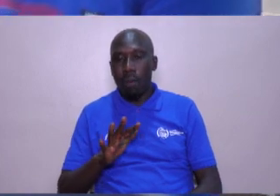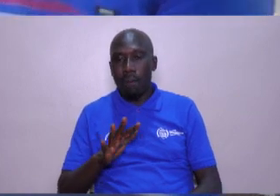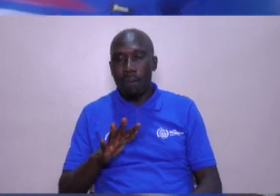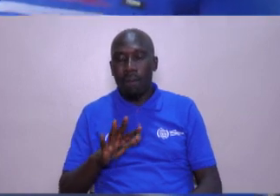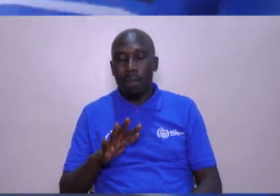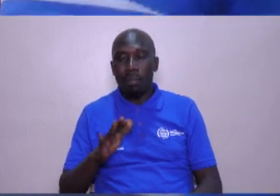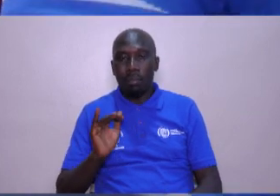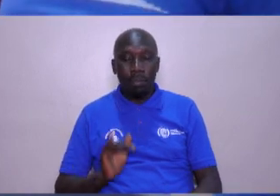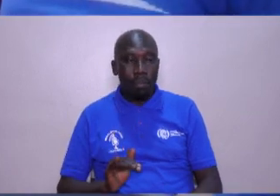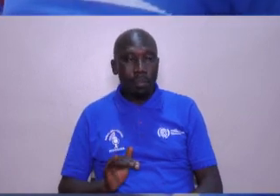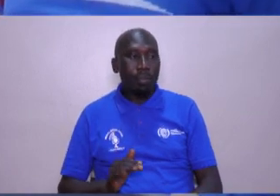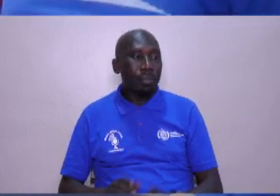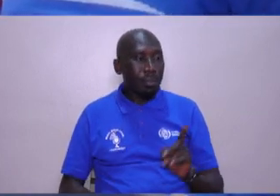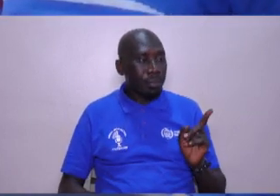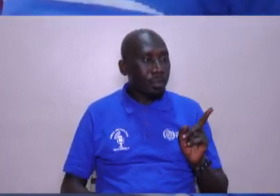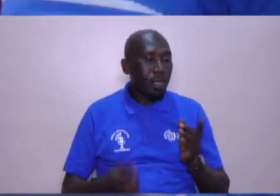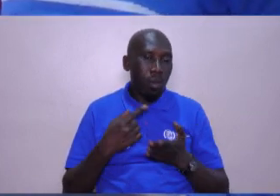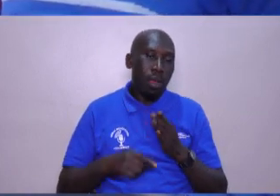out?